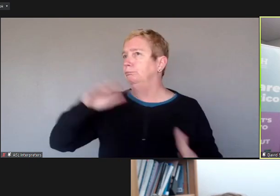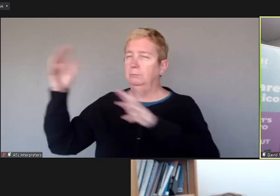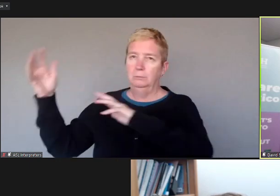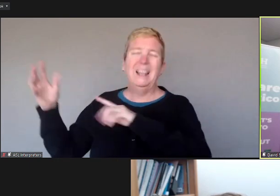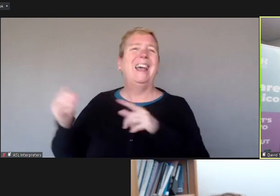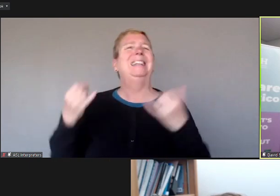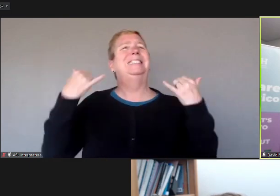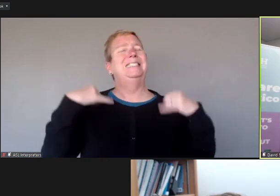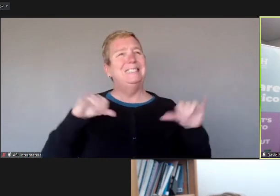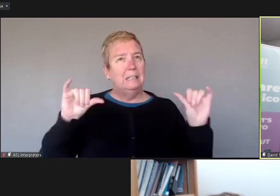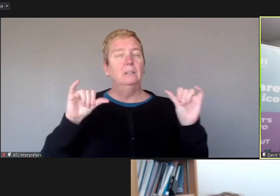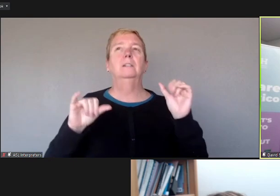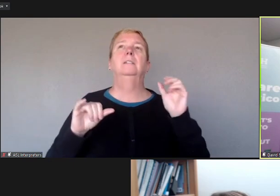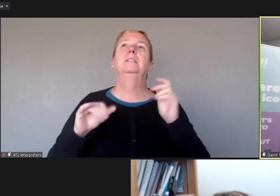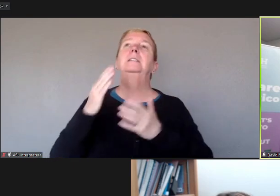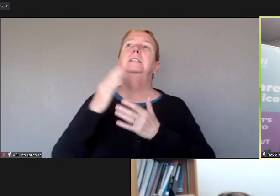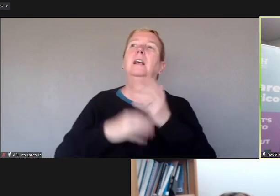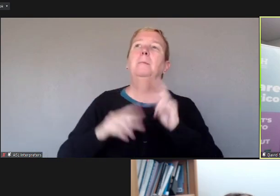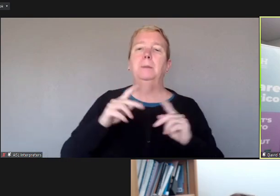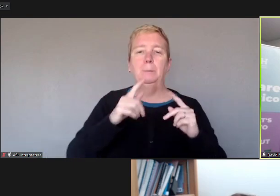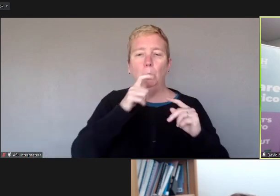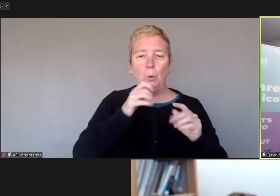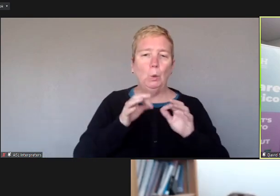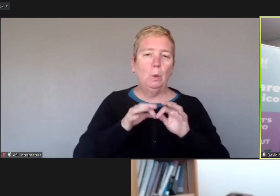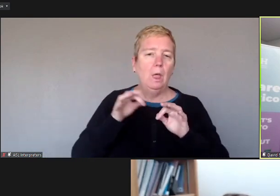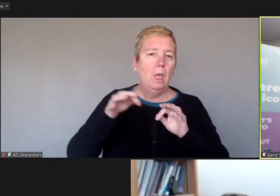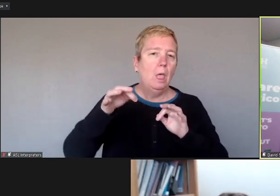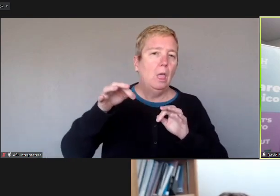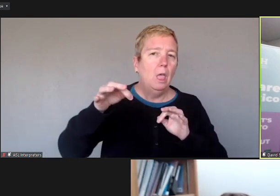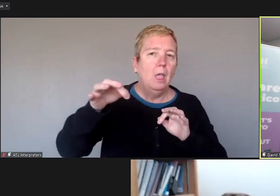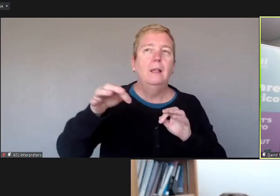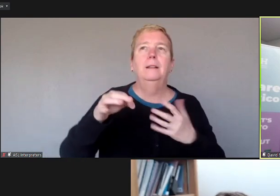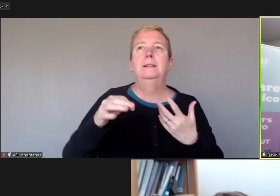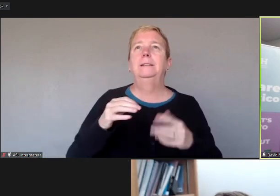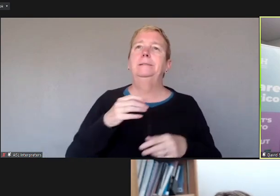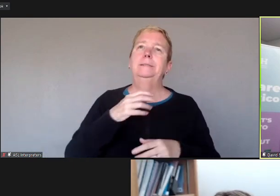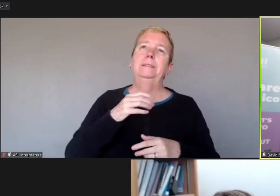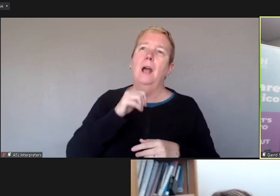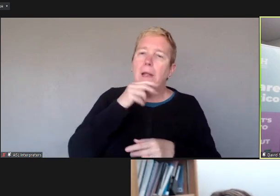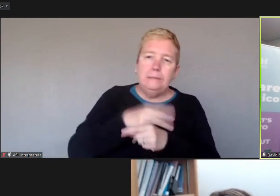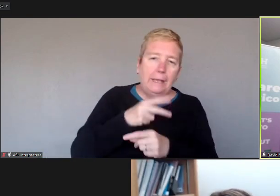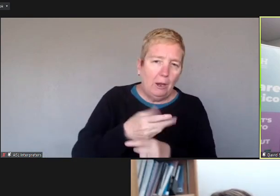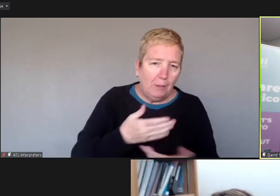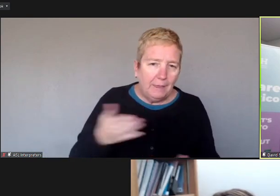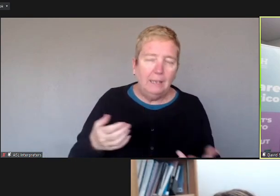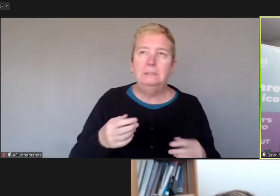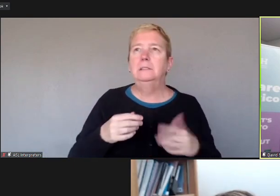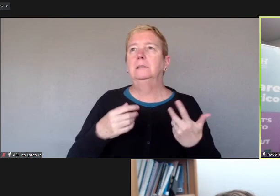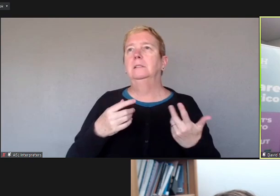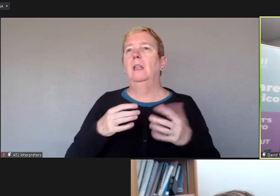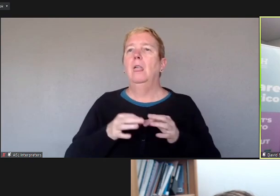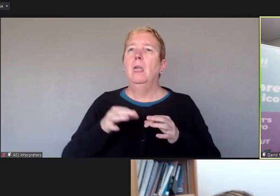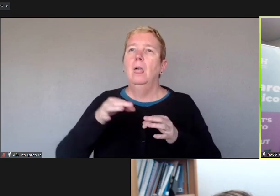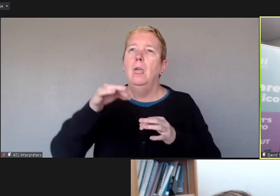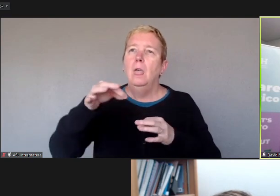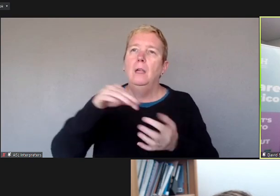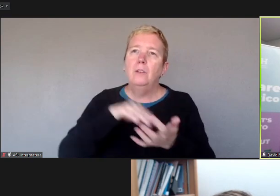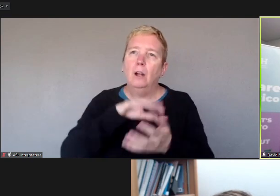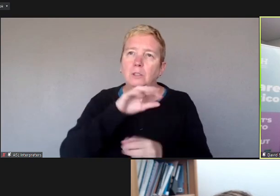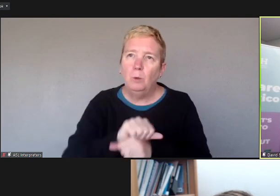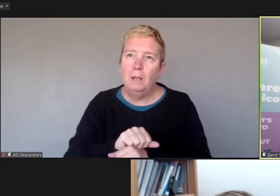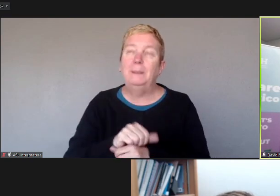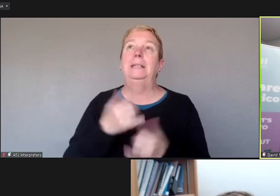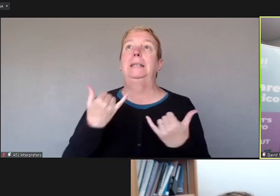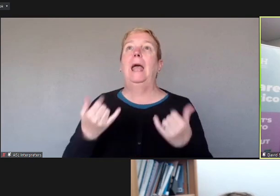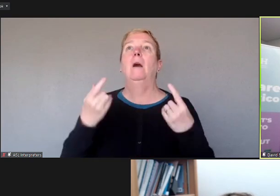still a phenomenon as well. People who did want to come in even a year ago, now just getting around to coming back in. I saw somebody